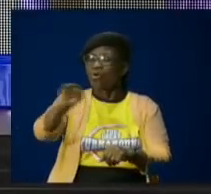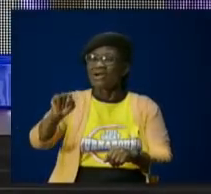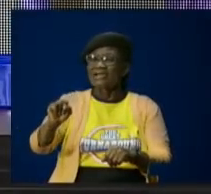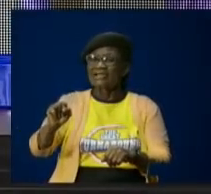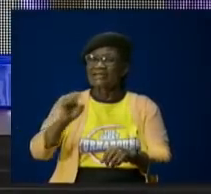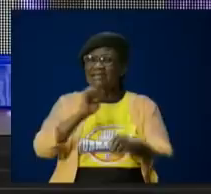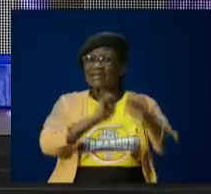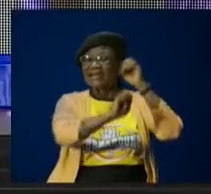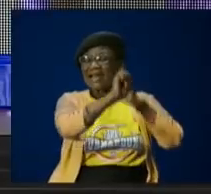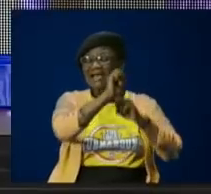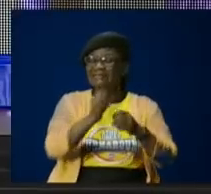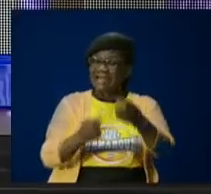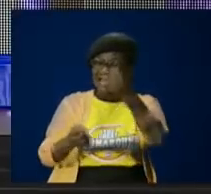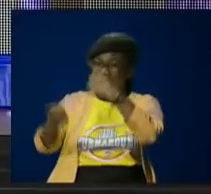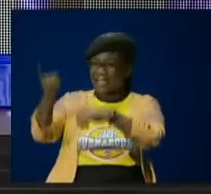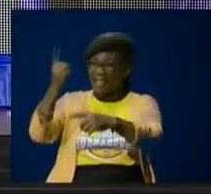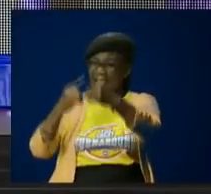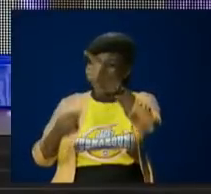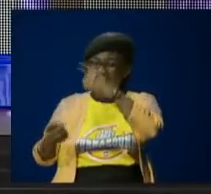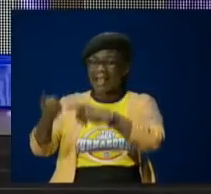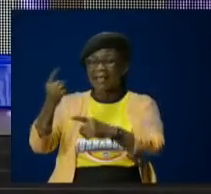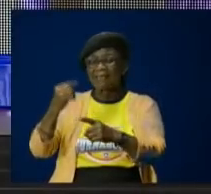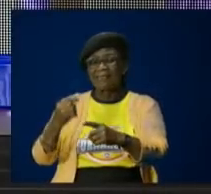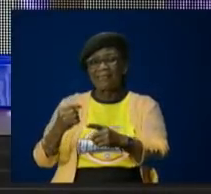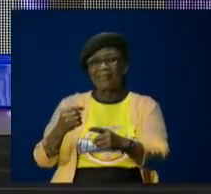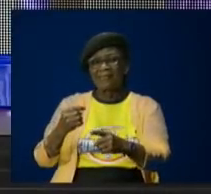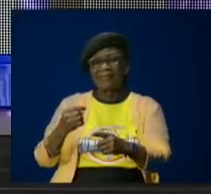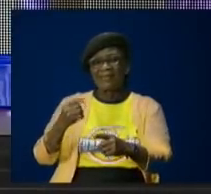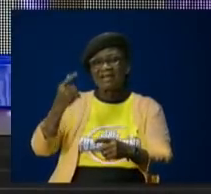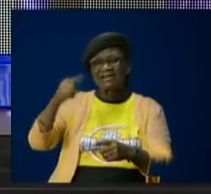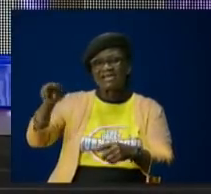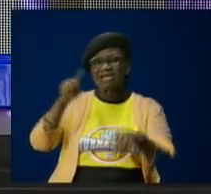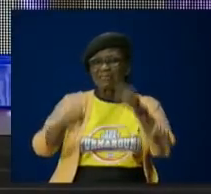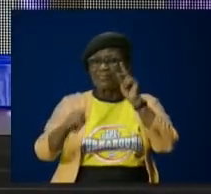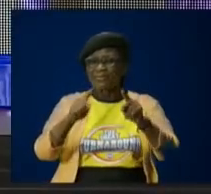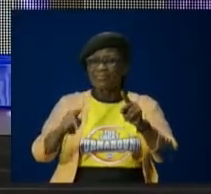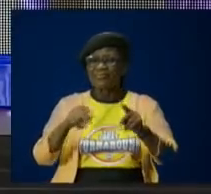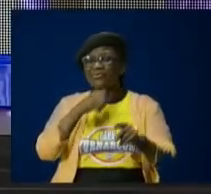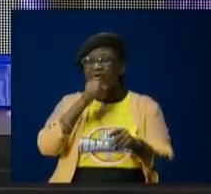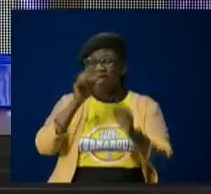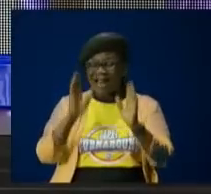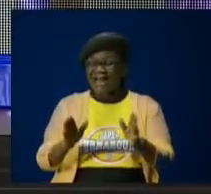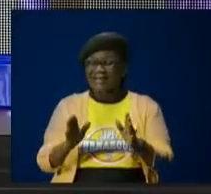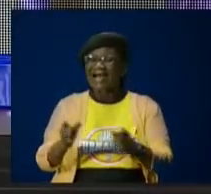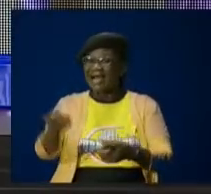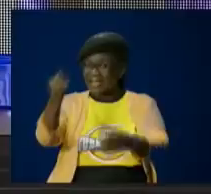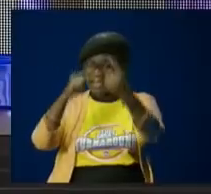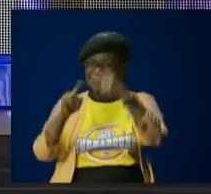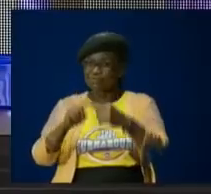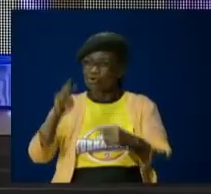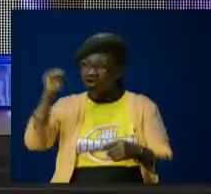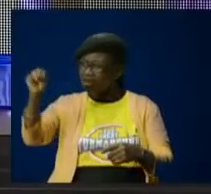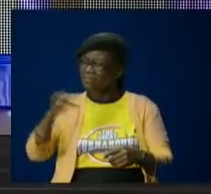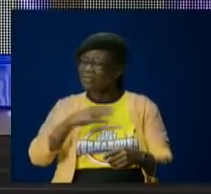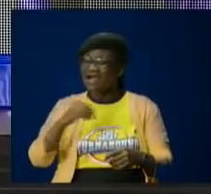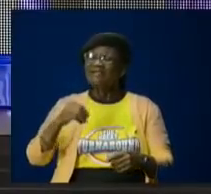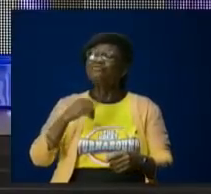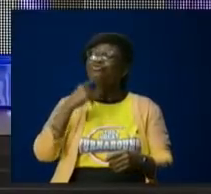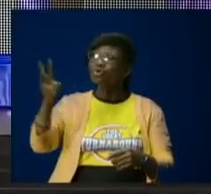Elisha came on the scene. The people, the elders of the city, came to him and said, help